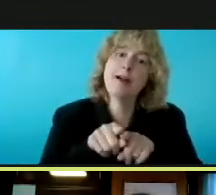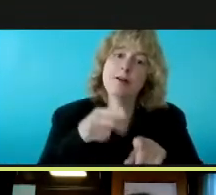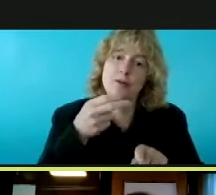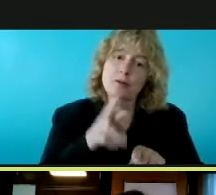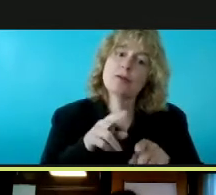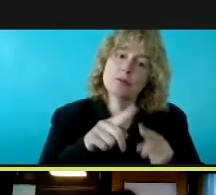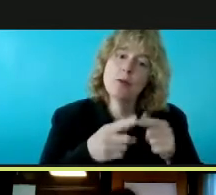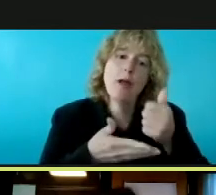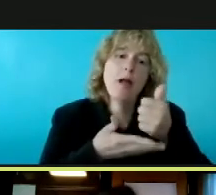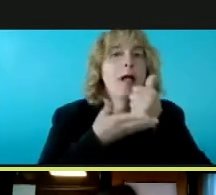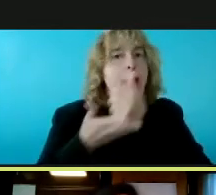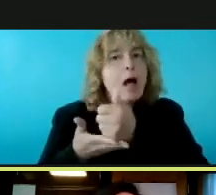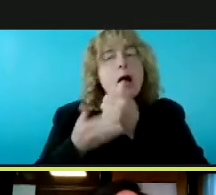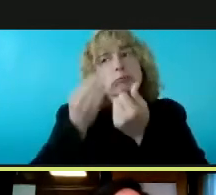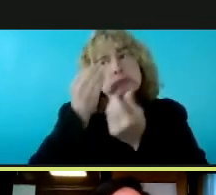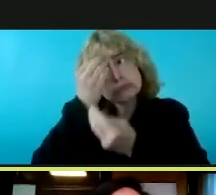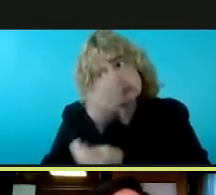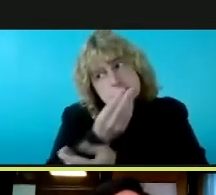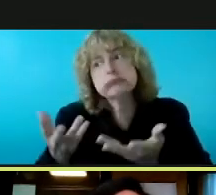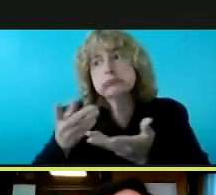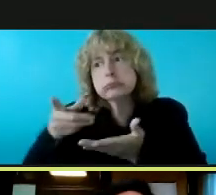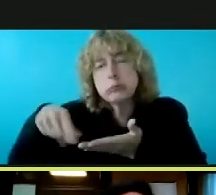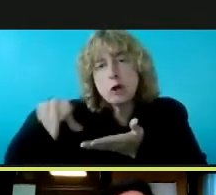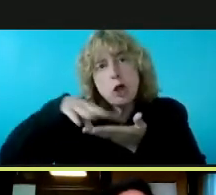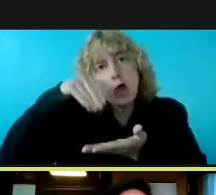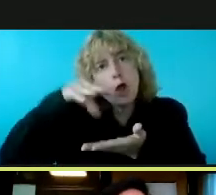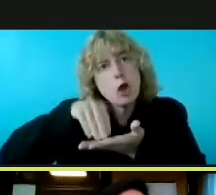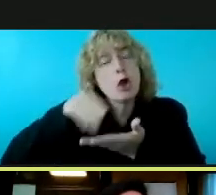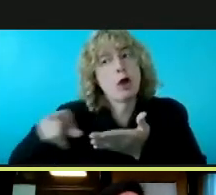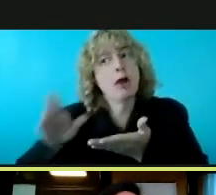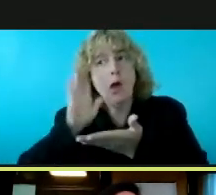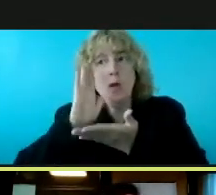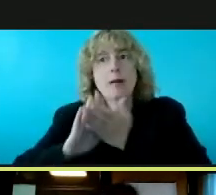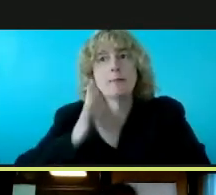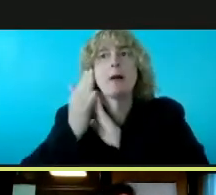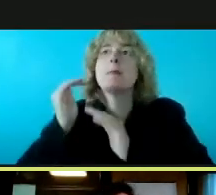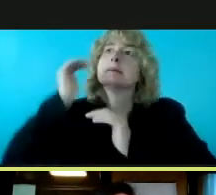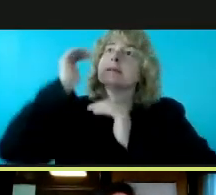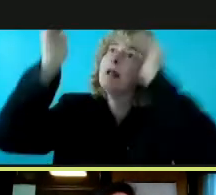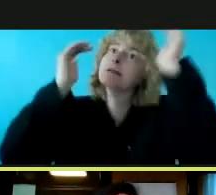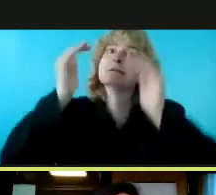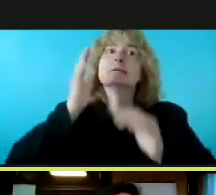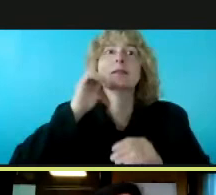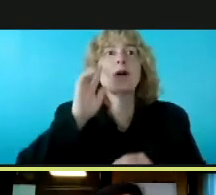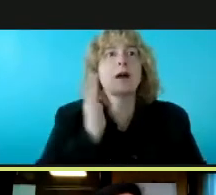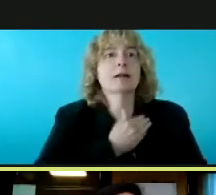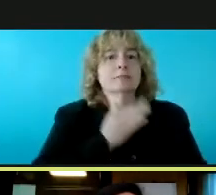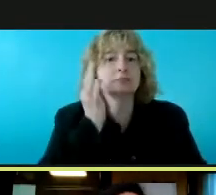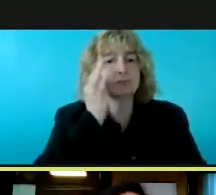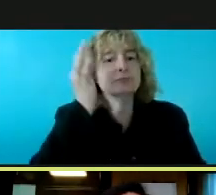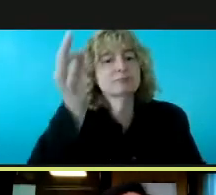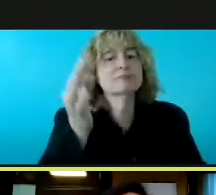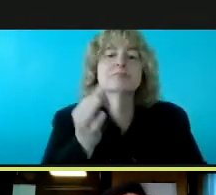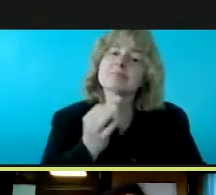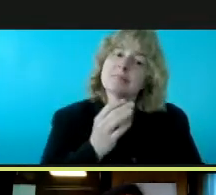is the best. So shout out to Ms. Rodriguez and thank you for your hard work, especially during these difficult